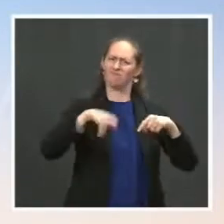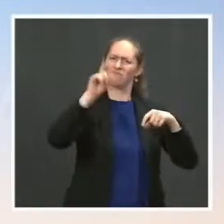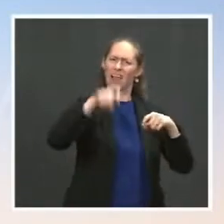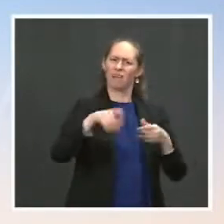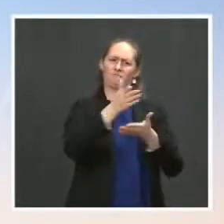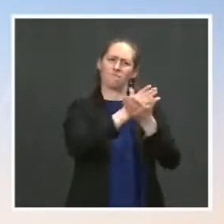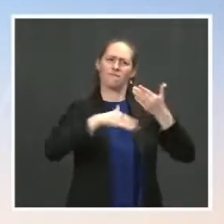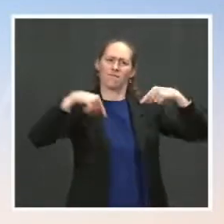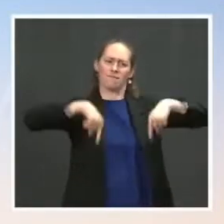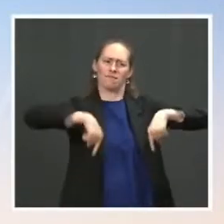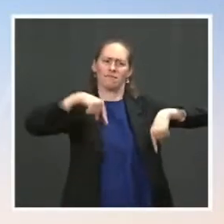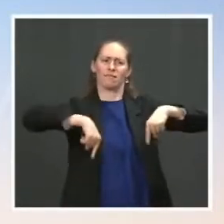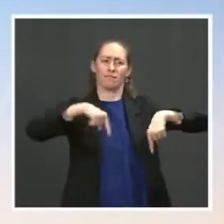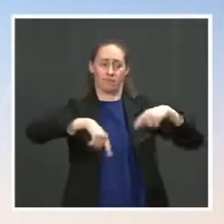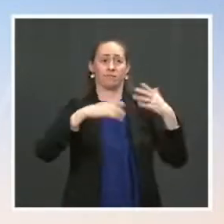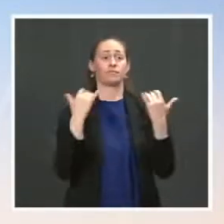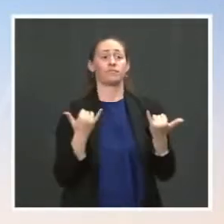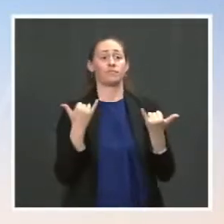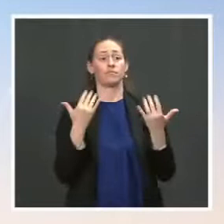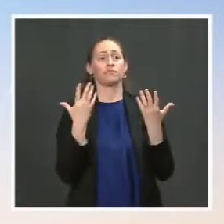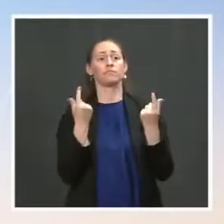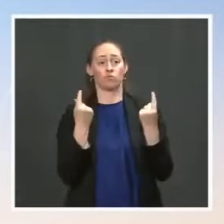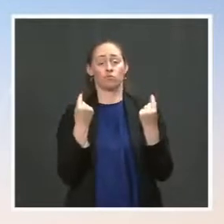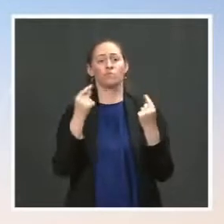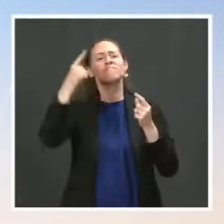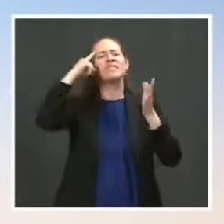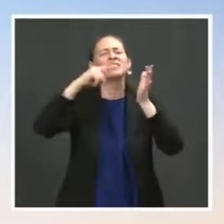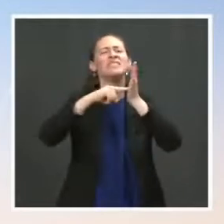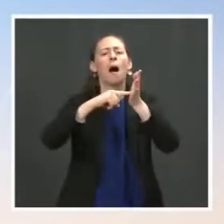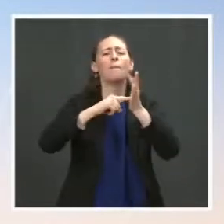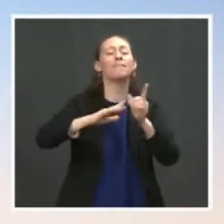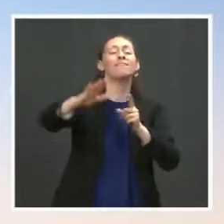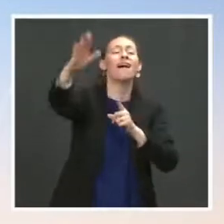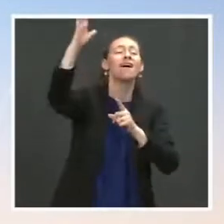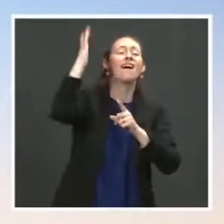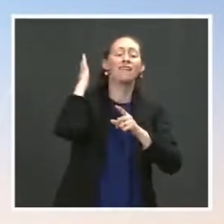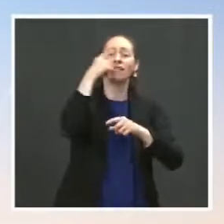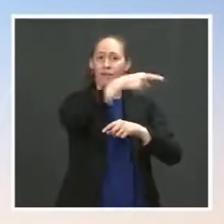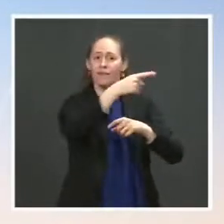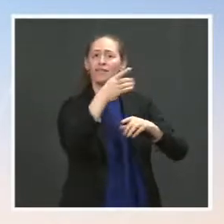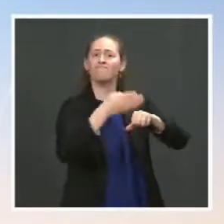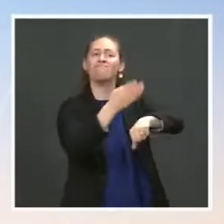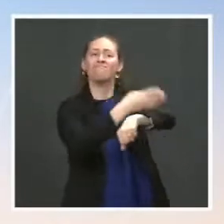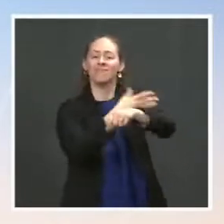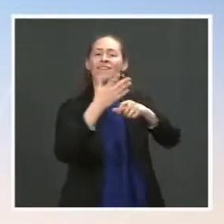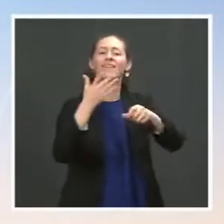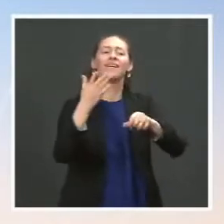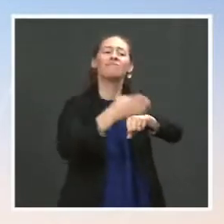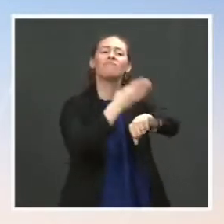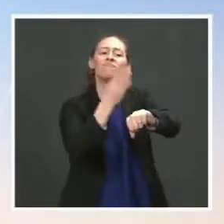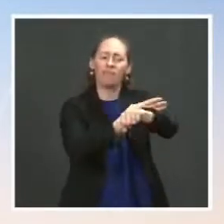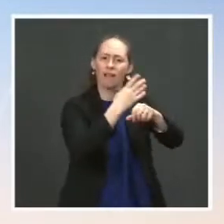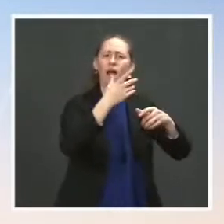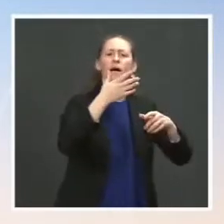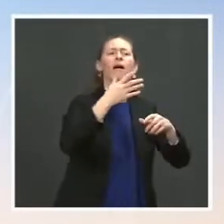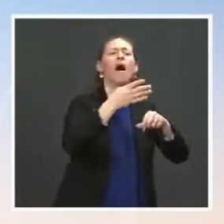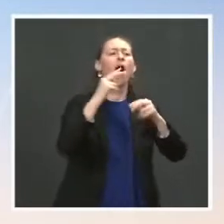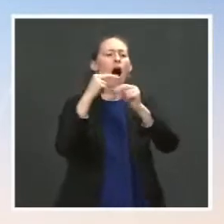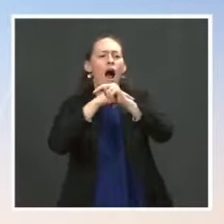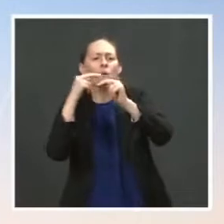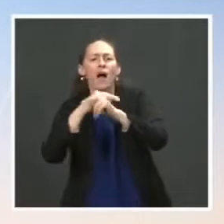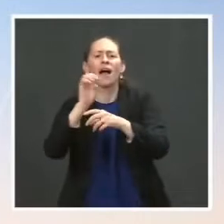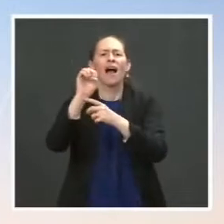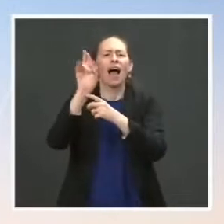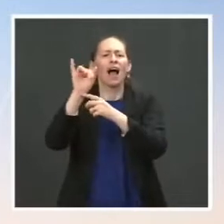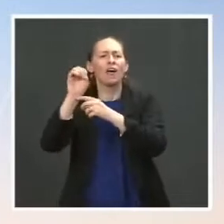through the Transcontinental Railroad, and we developed the interstate highway system. And each of those projects was audacious, was